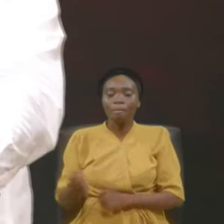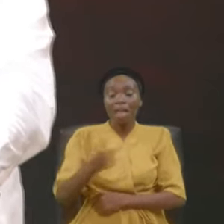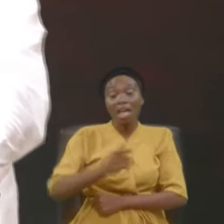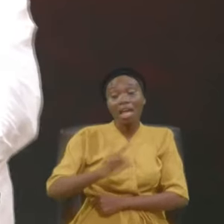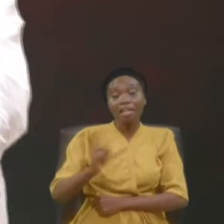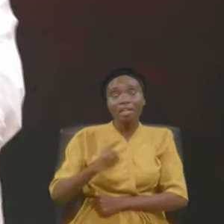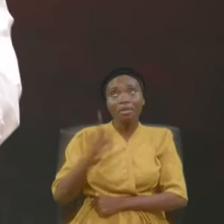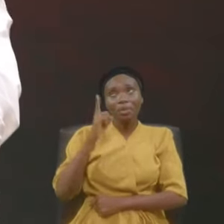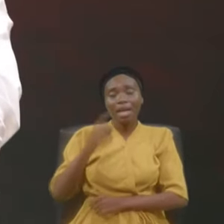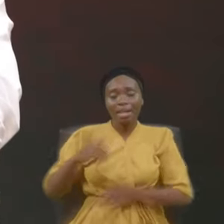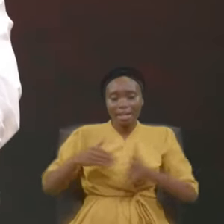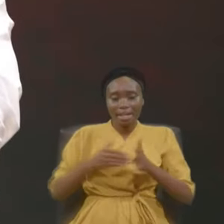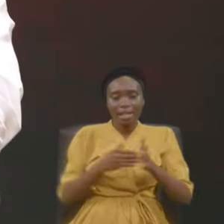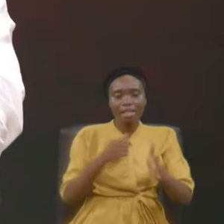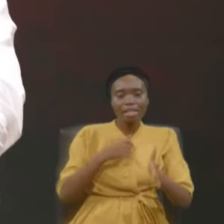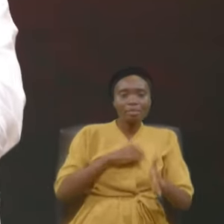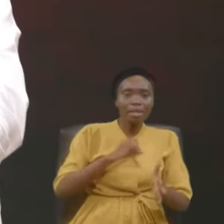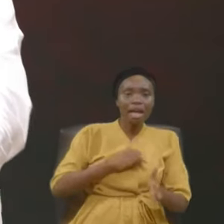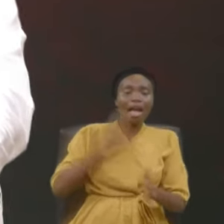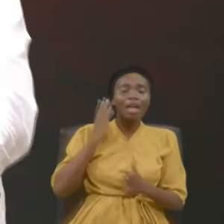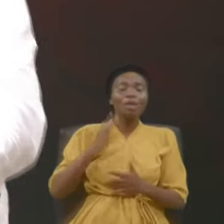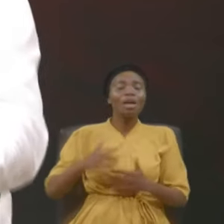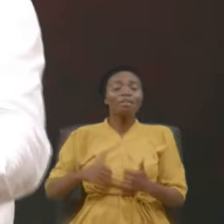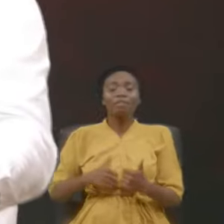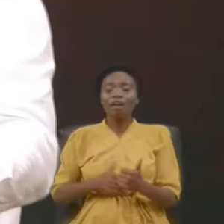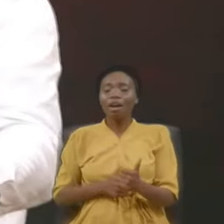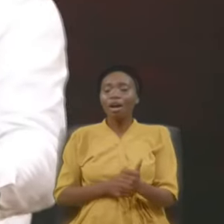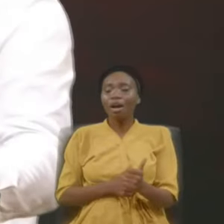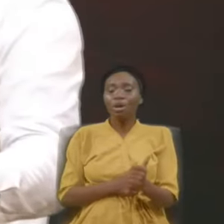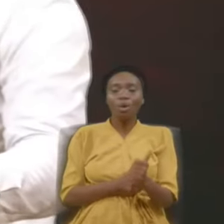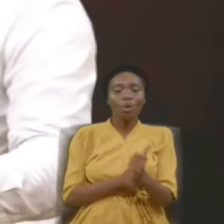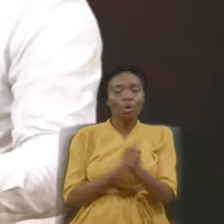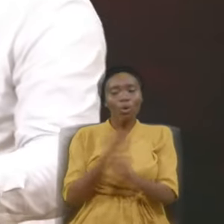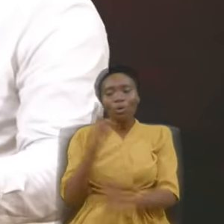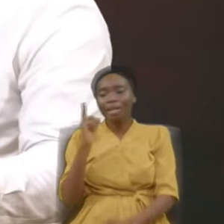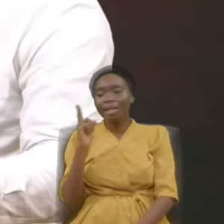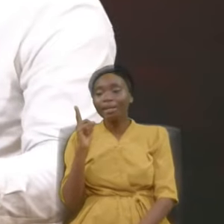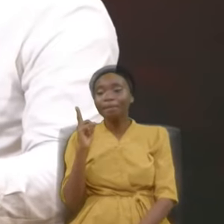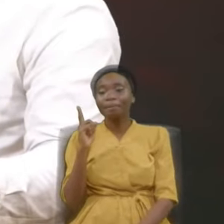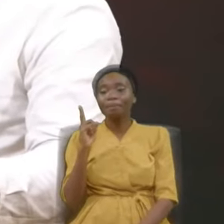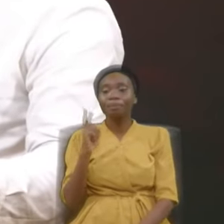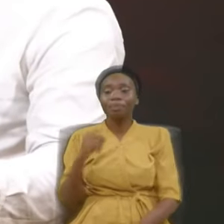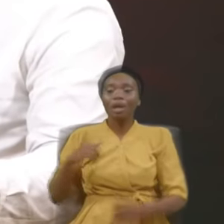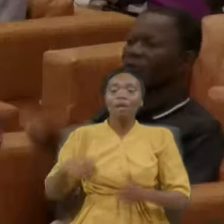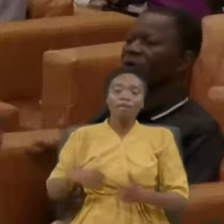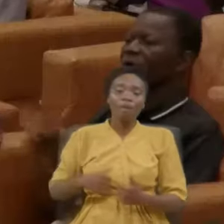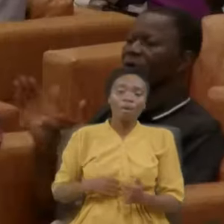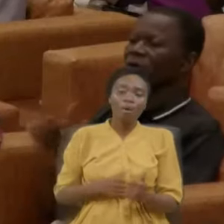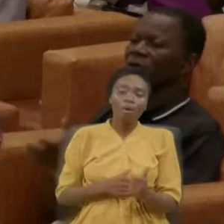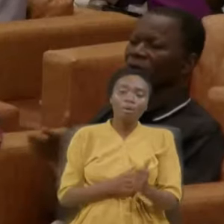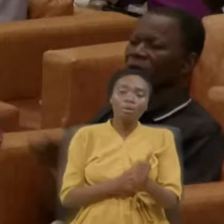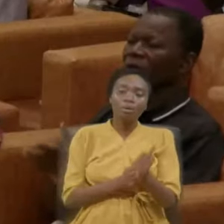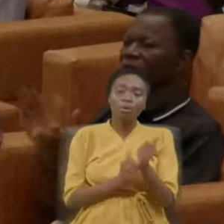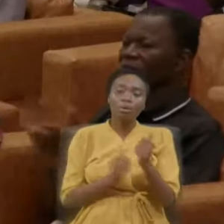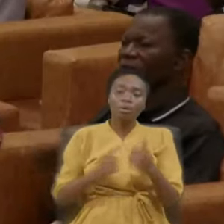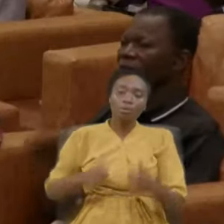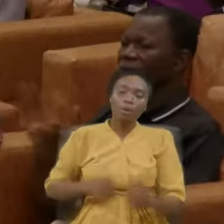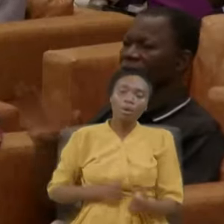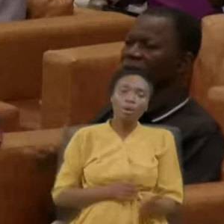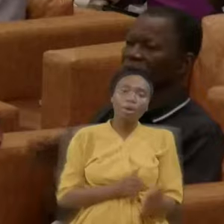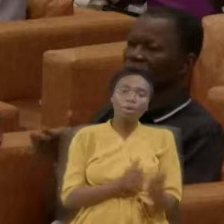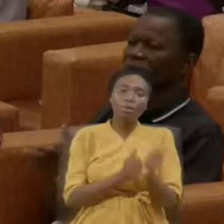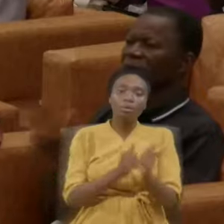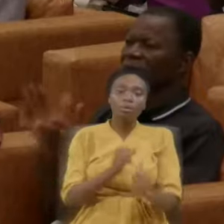Jesus. Anywhere he leads me, I will follow him.